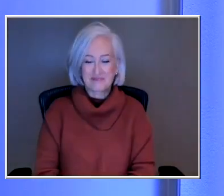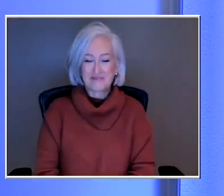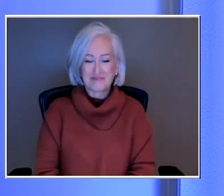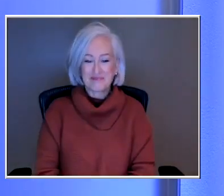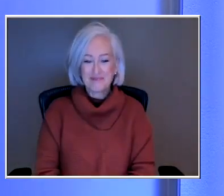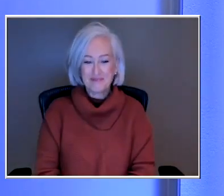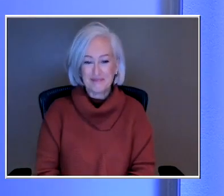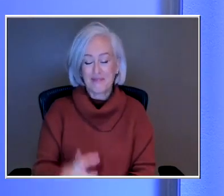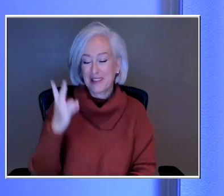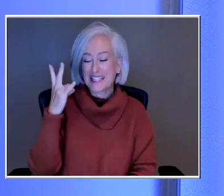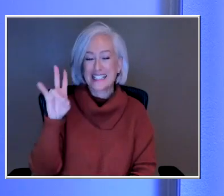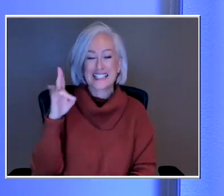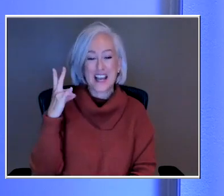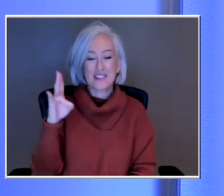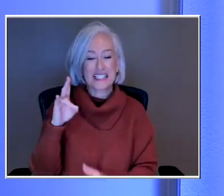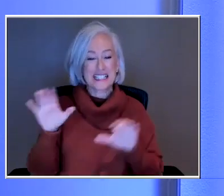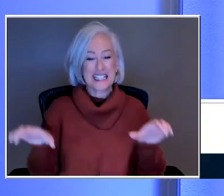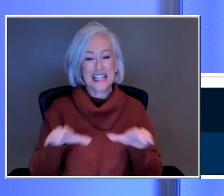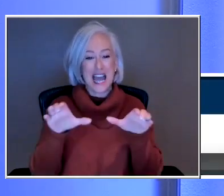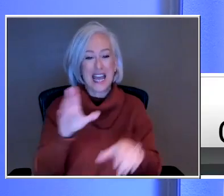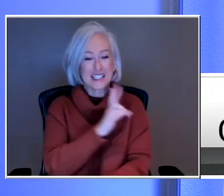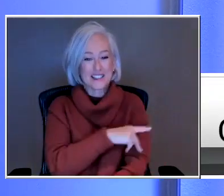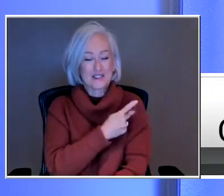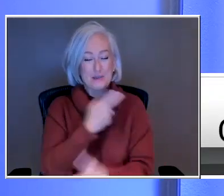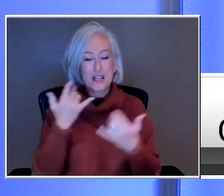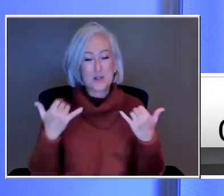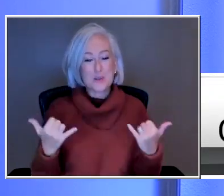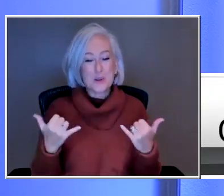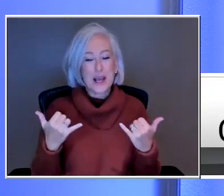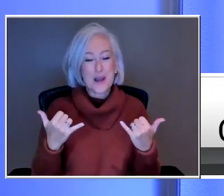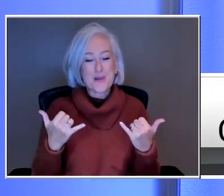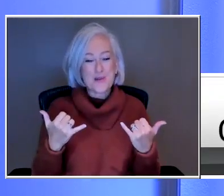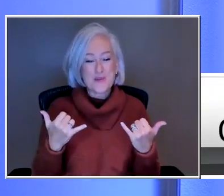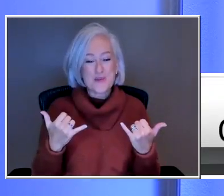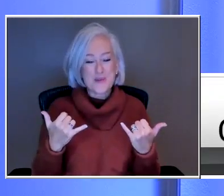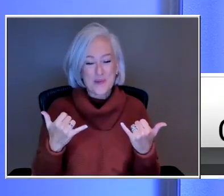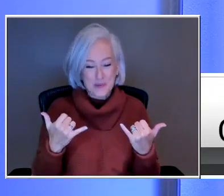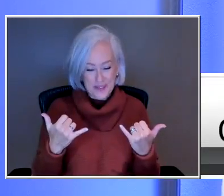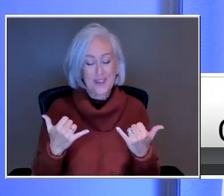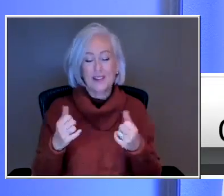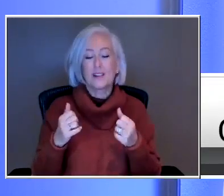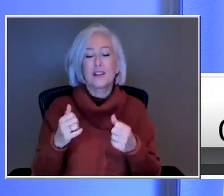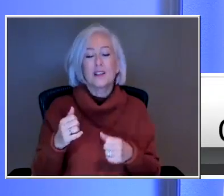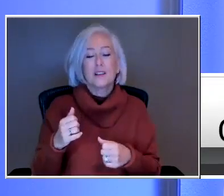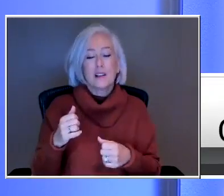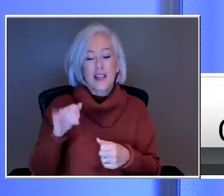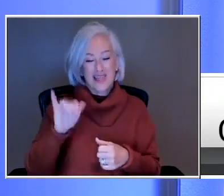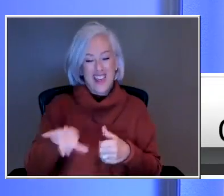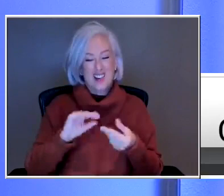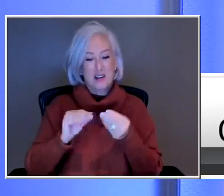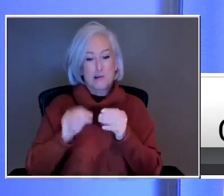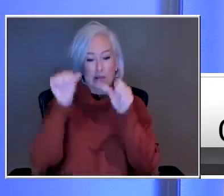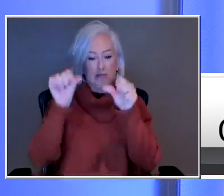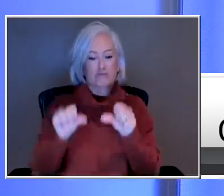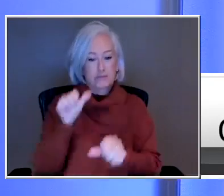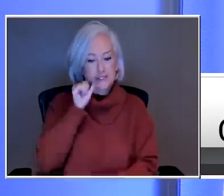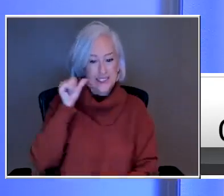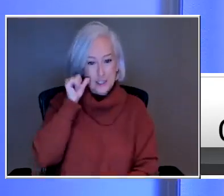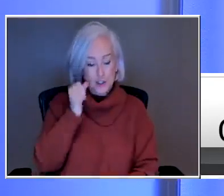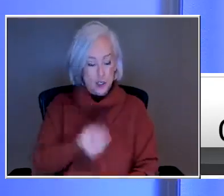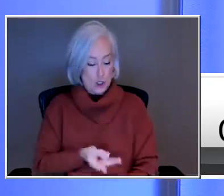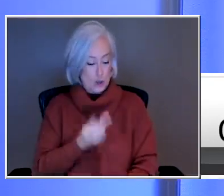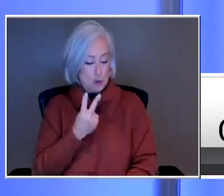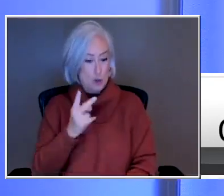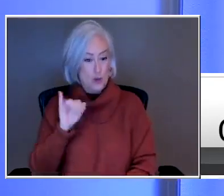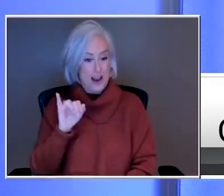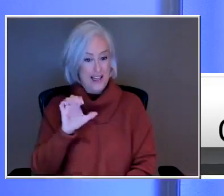active patients today. So we posted those numbers yesterday. There were 2 in the ICU, however, but overall the active